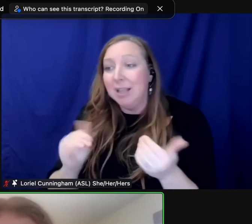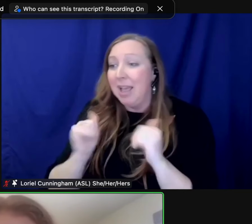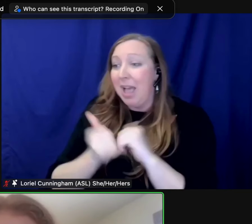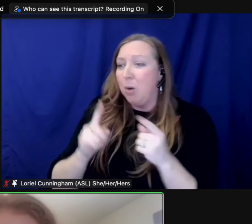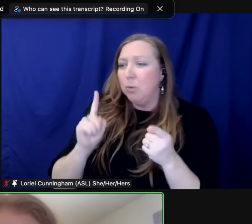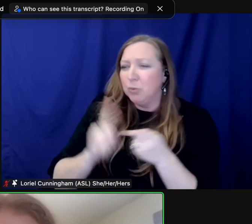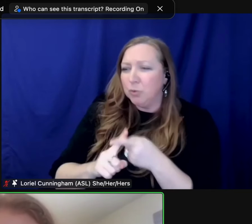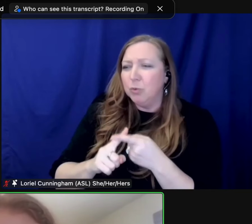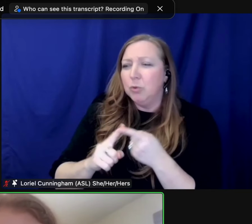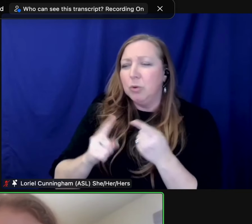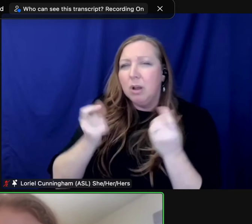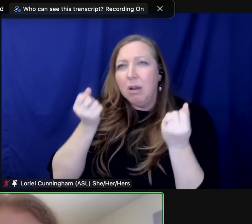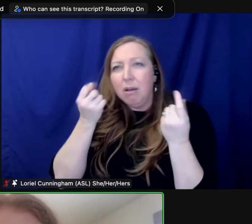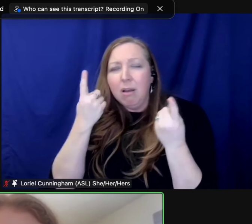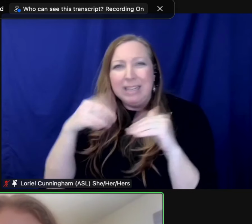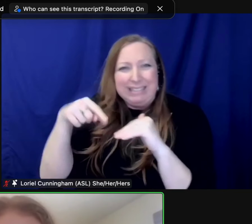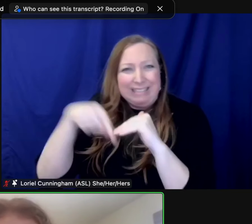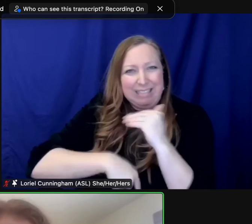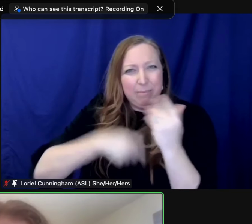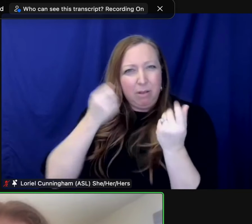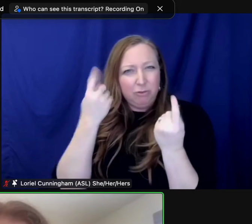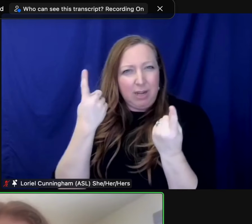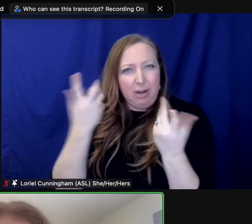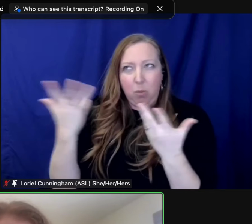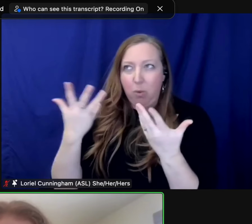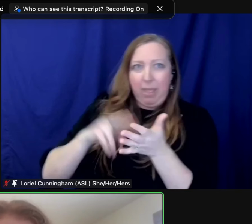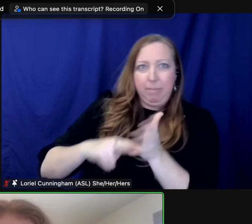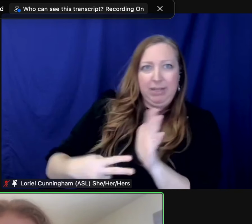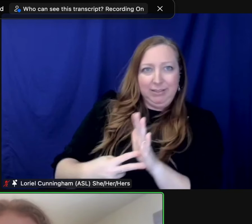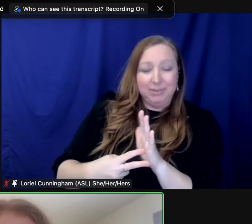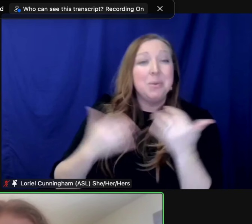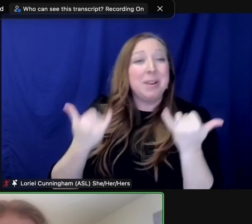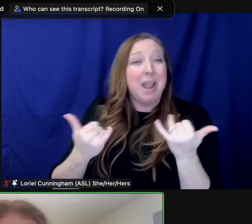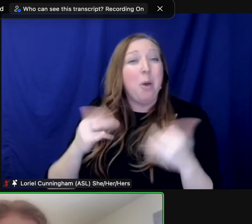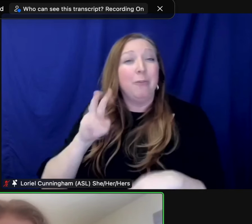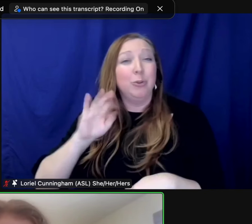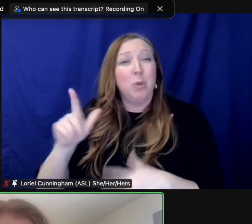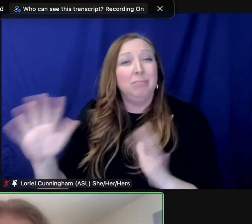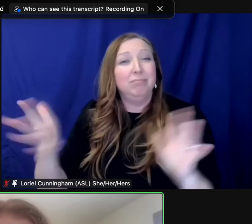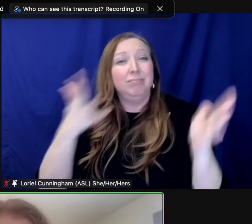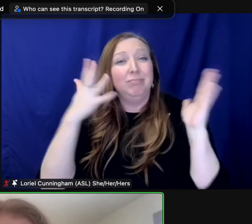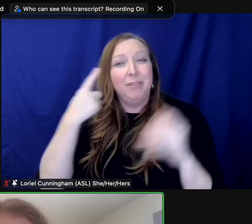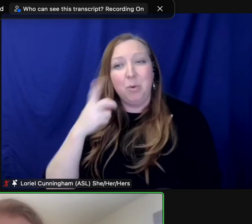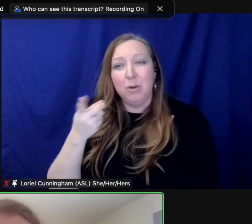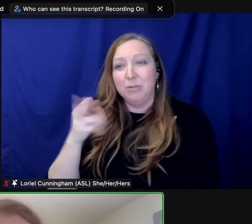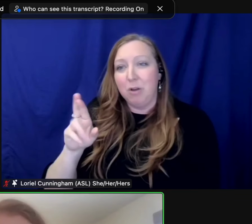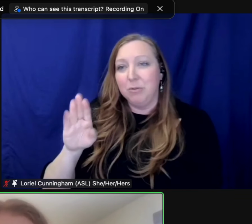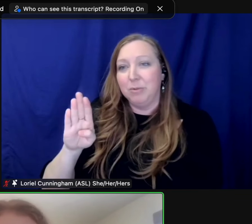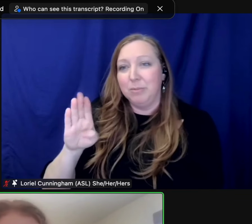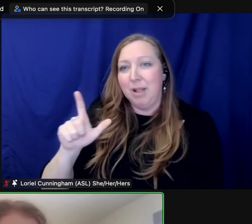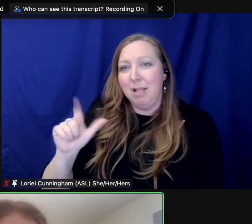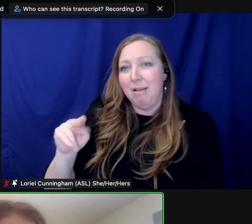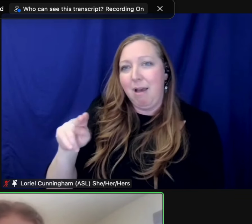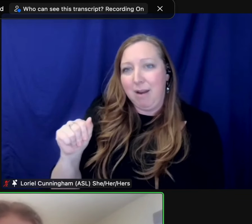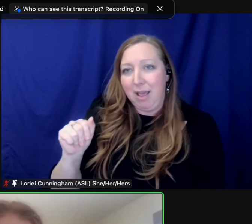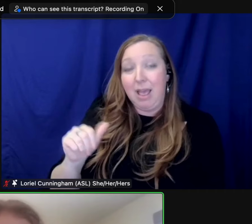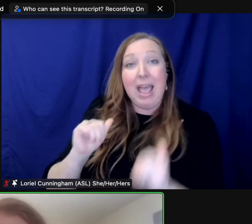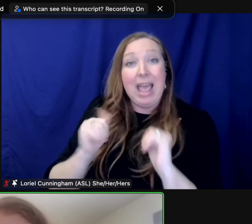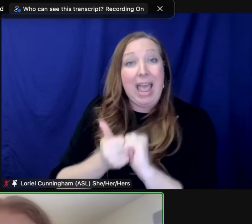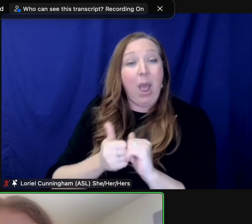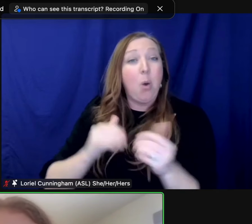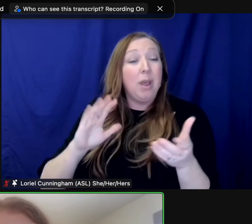deep understanding. So with that, let's give a virtual round of applause for Dr. Bellana in anticipation of this talk titled How Narrative Thinking Lingers in